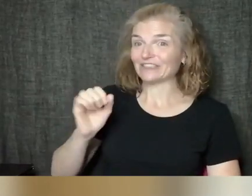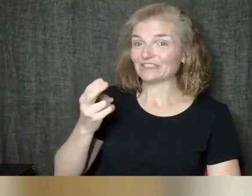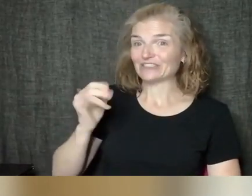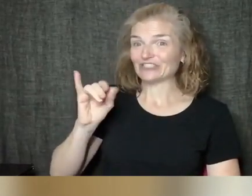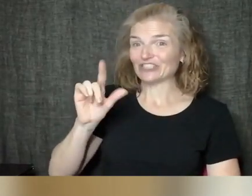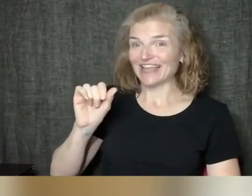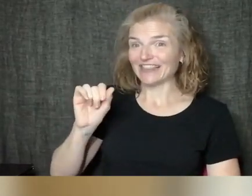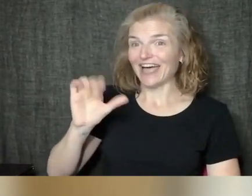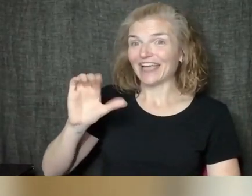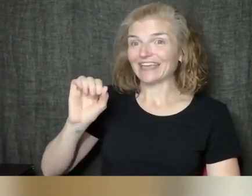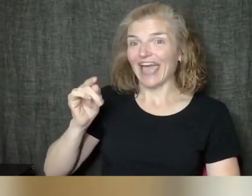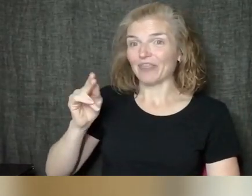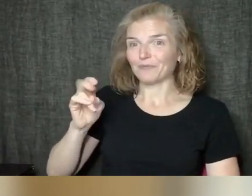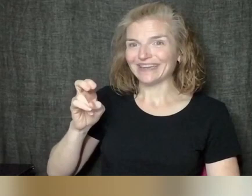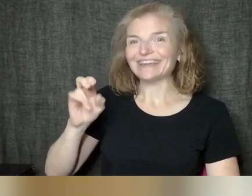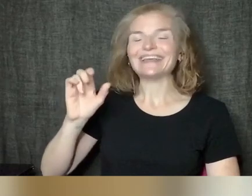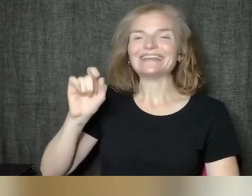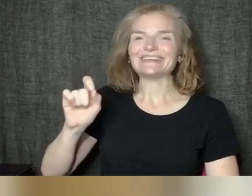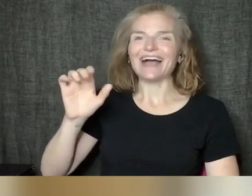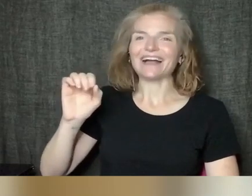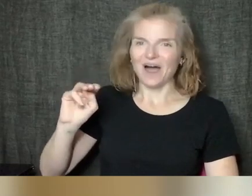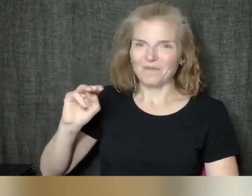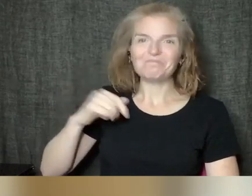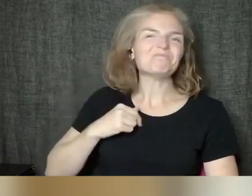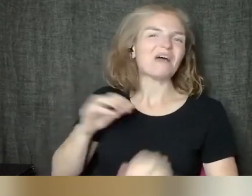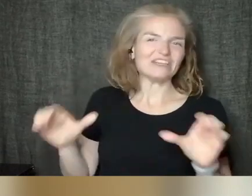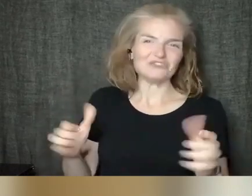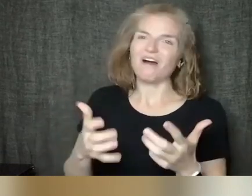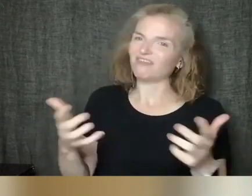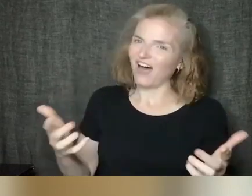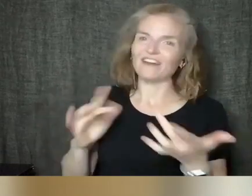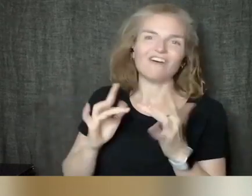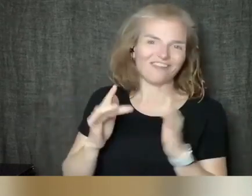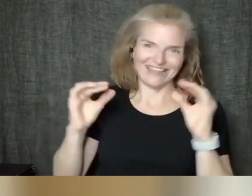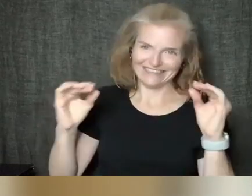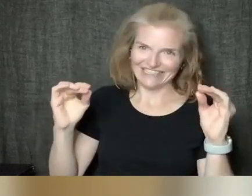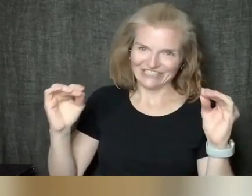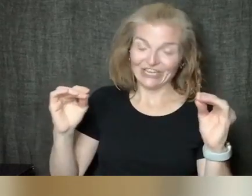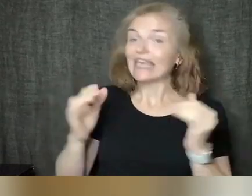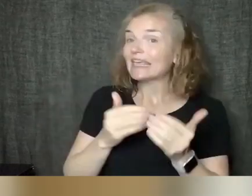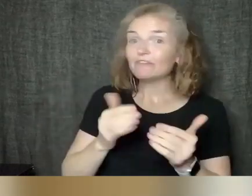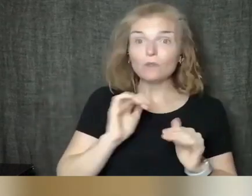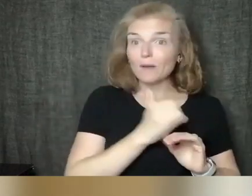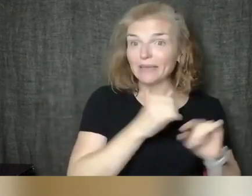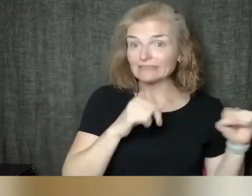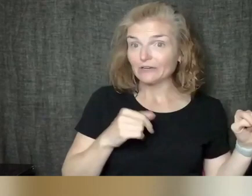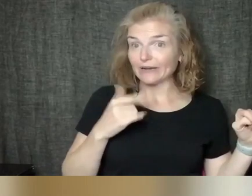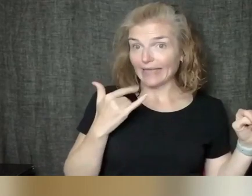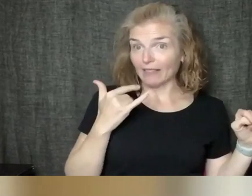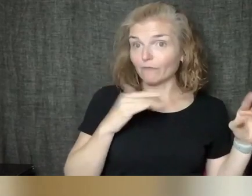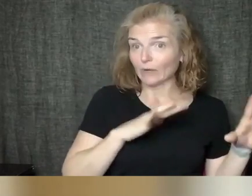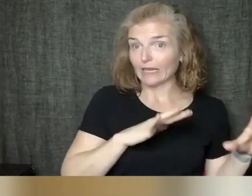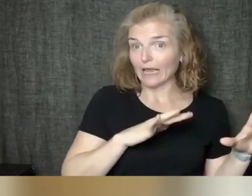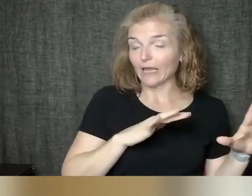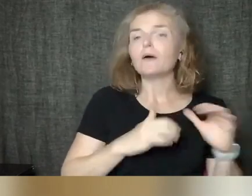you'll see that these days I'm doing a lot of online teaching. And although I'm based in California, most